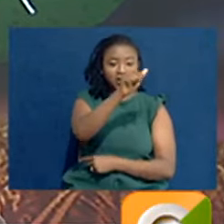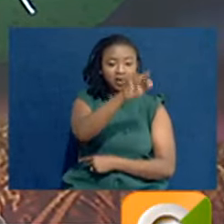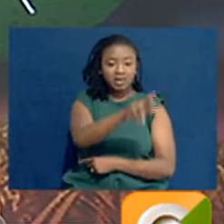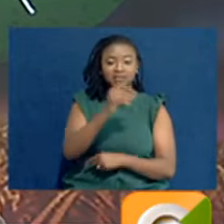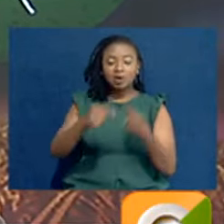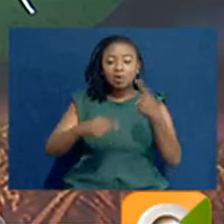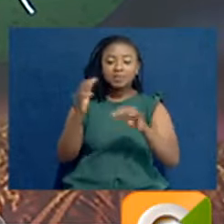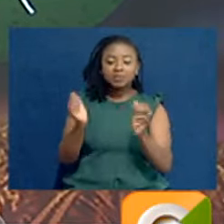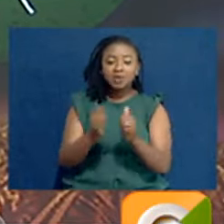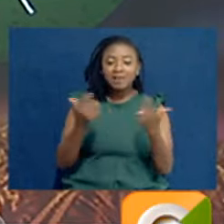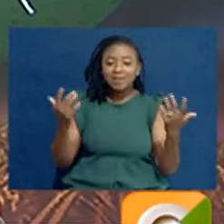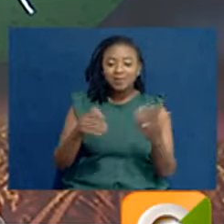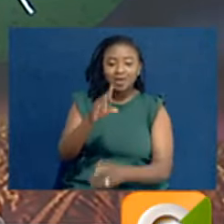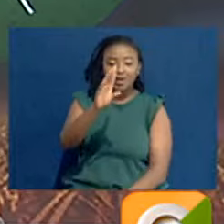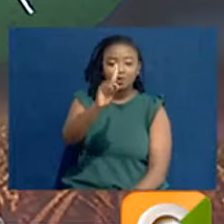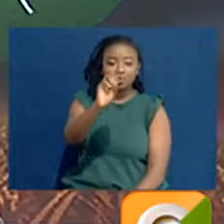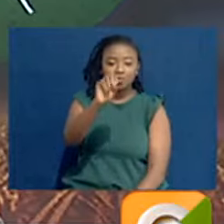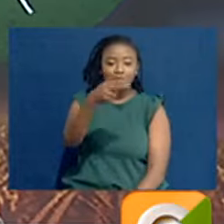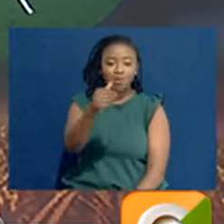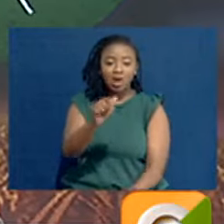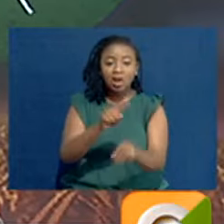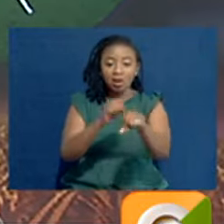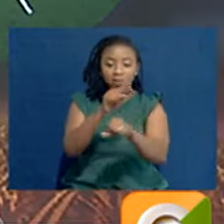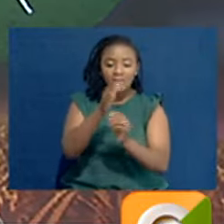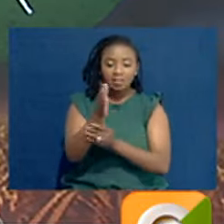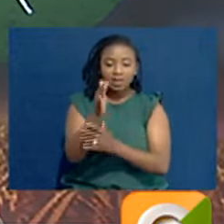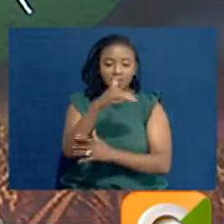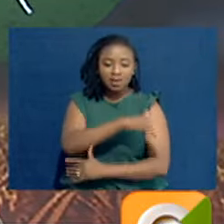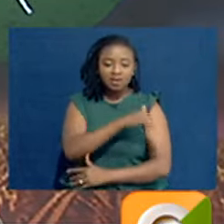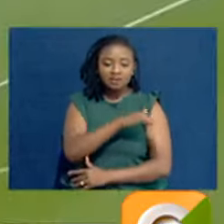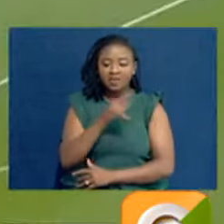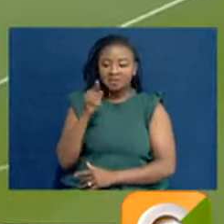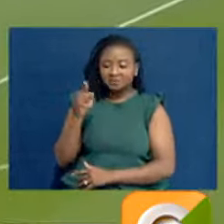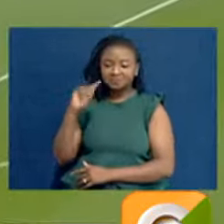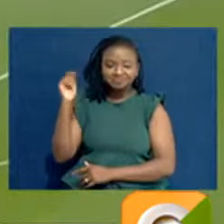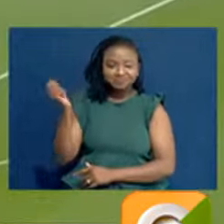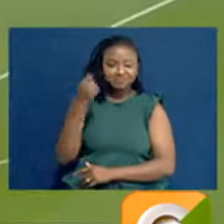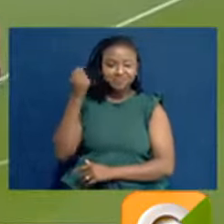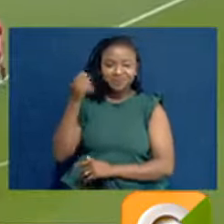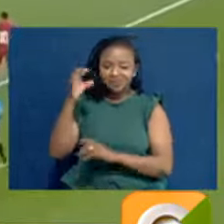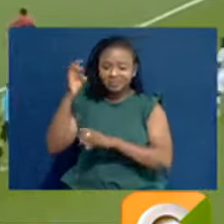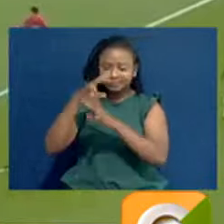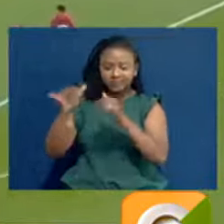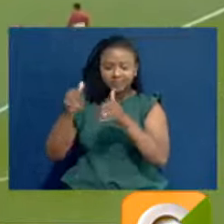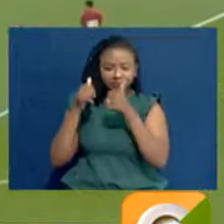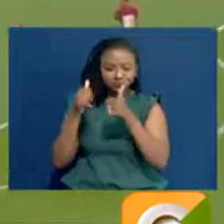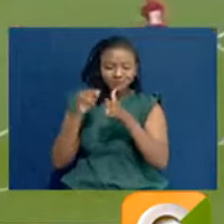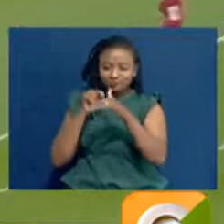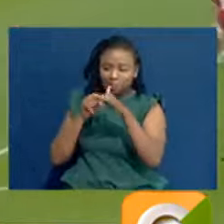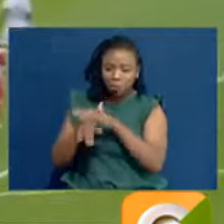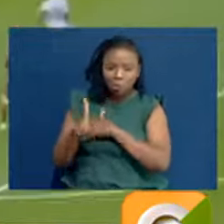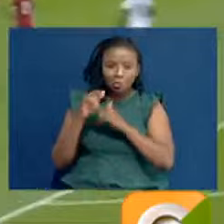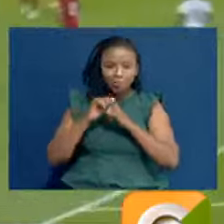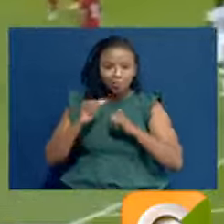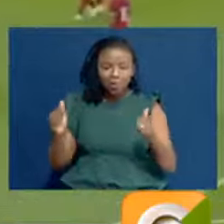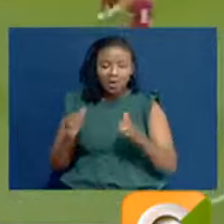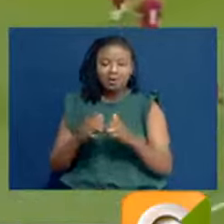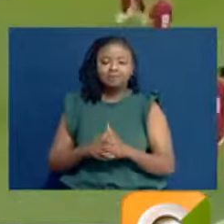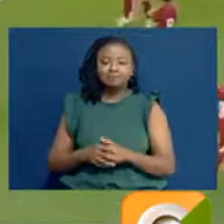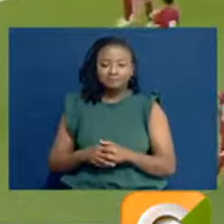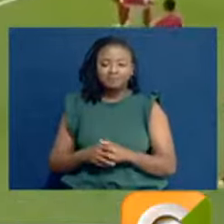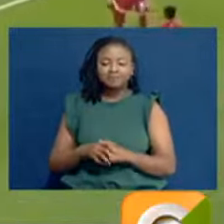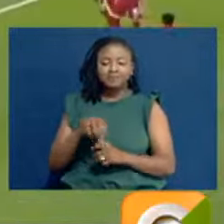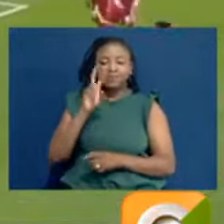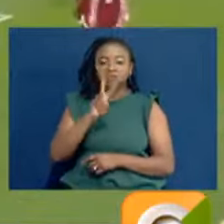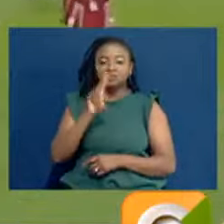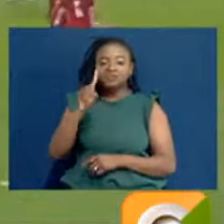in Doha Thursday evening. Harambee stars had the perfect start with defender Joseph Okumu heading in the opener at the far post in the